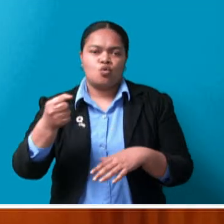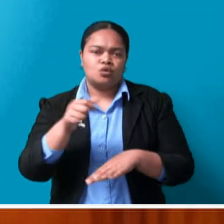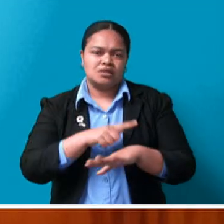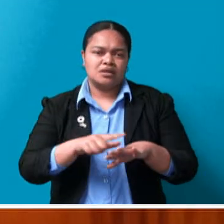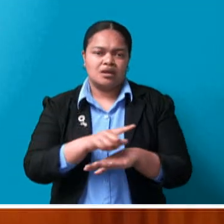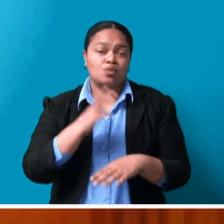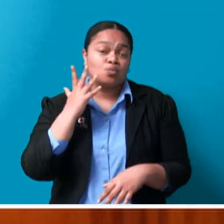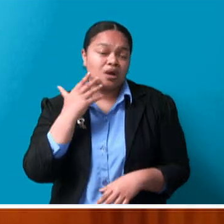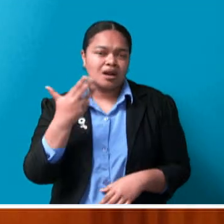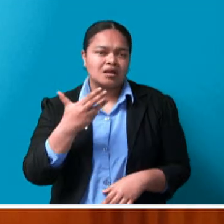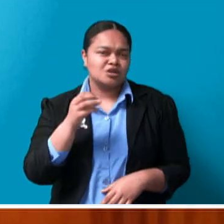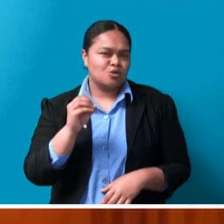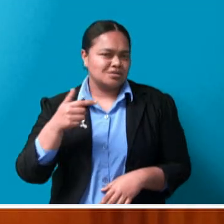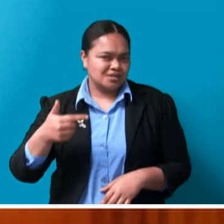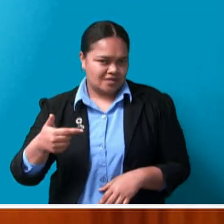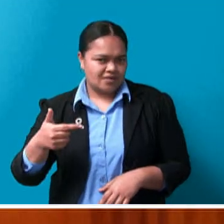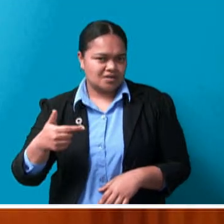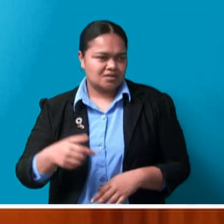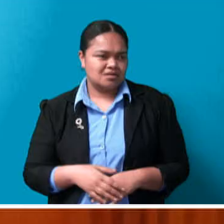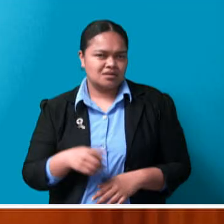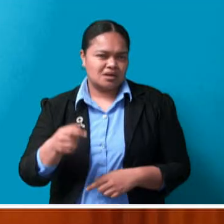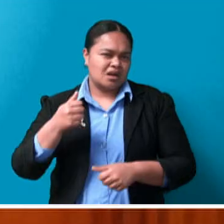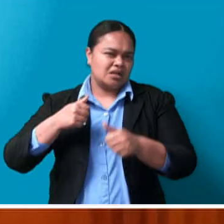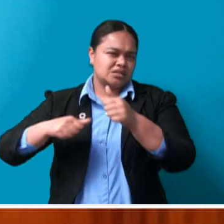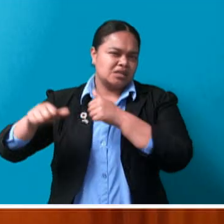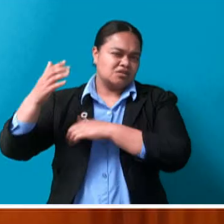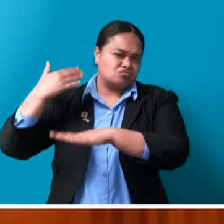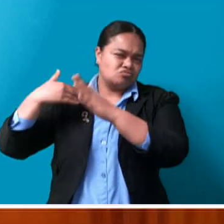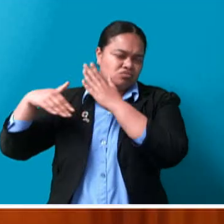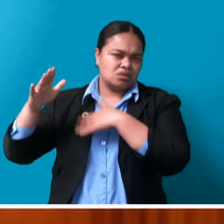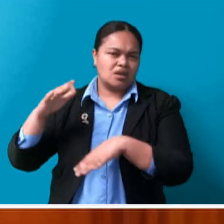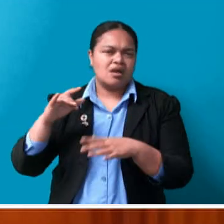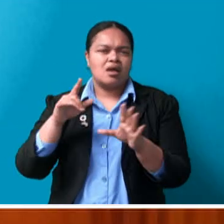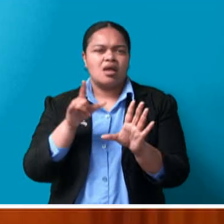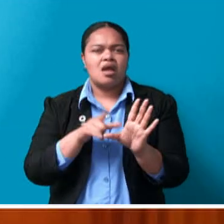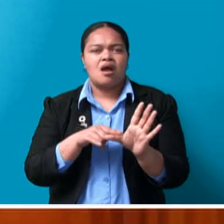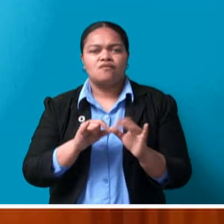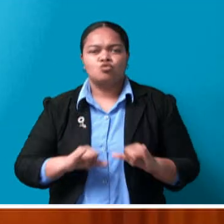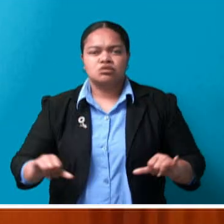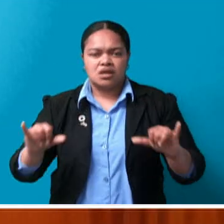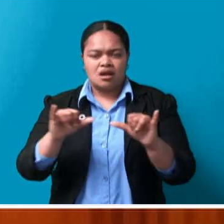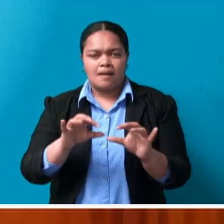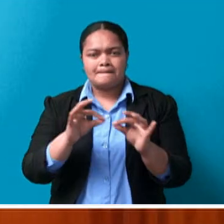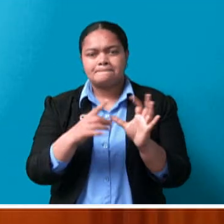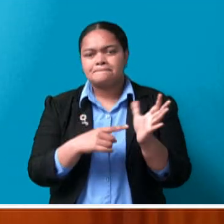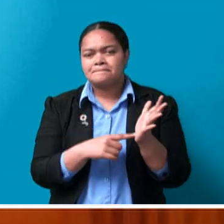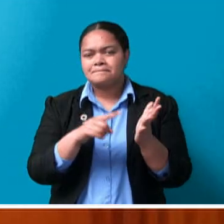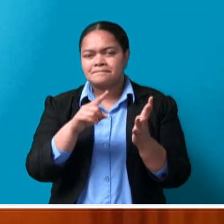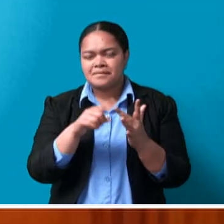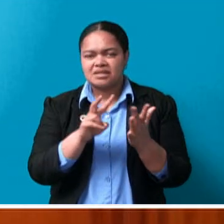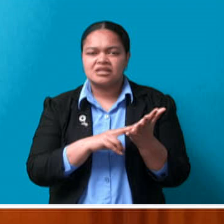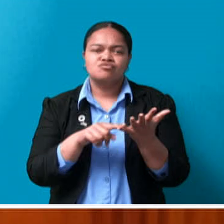1907. It does sit on the ancestral land of the Yabusambatibundi, and the government recognizes that